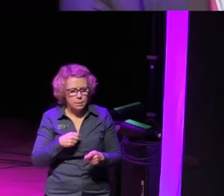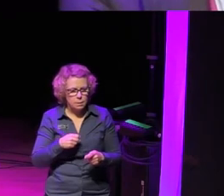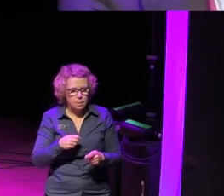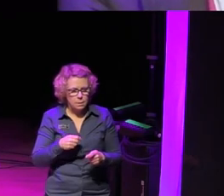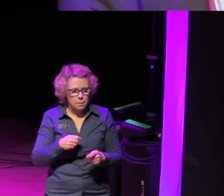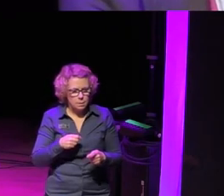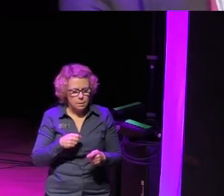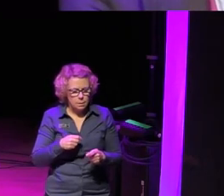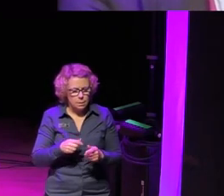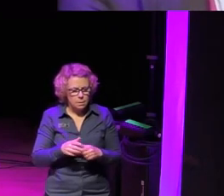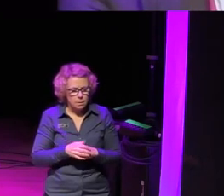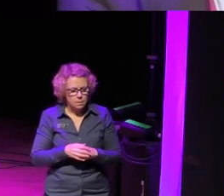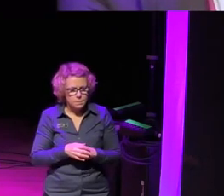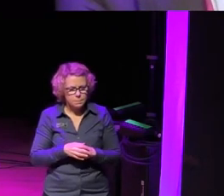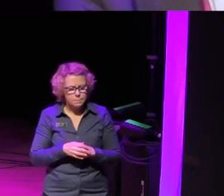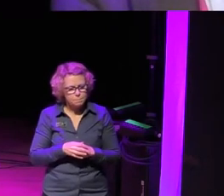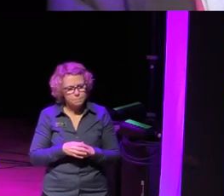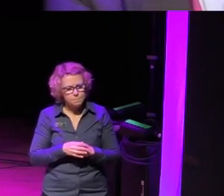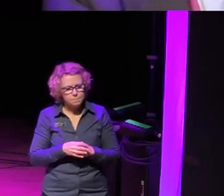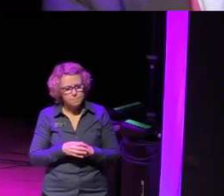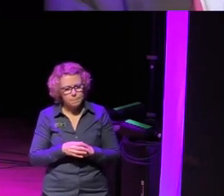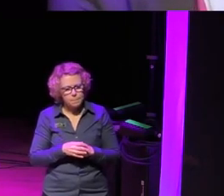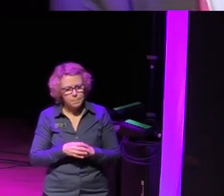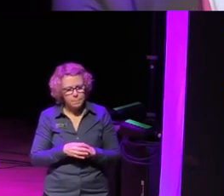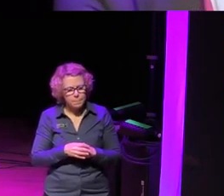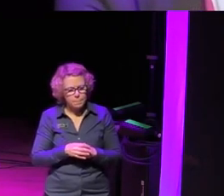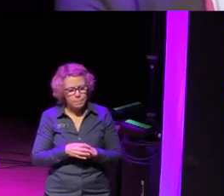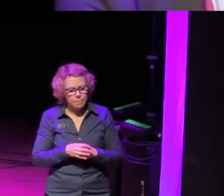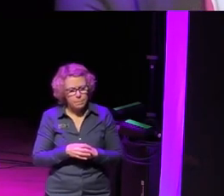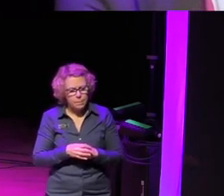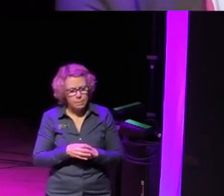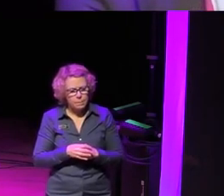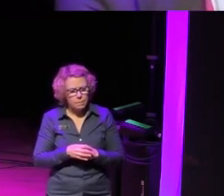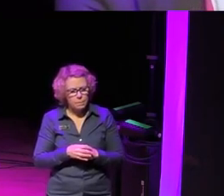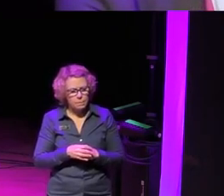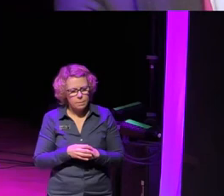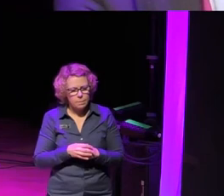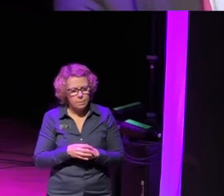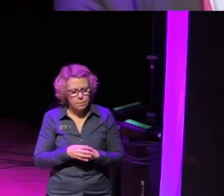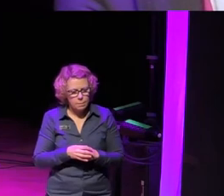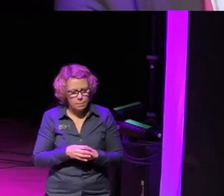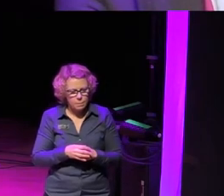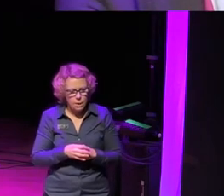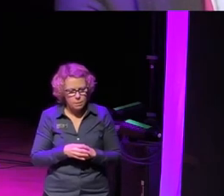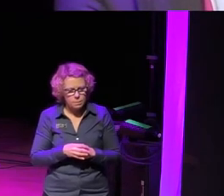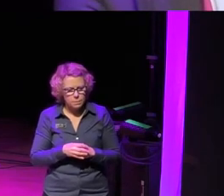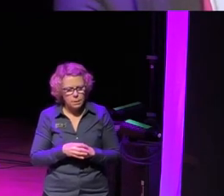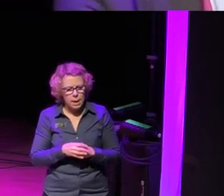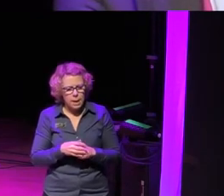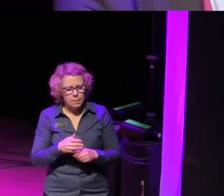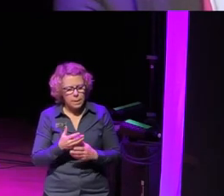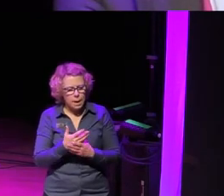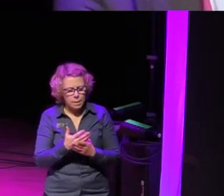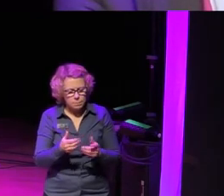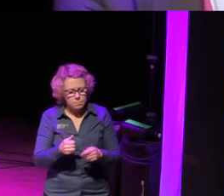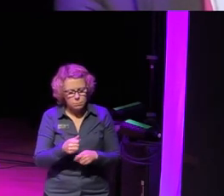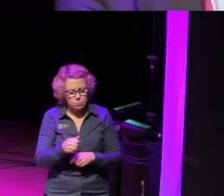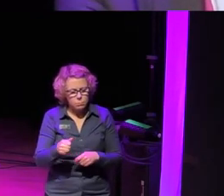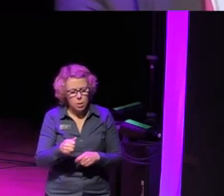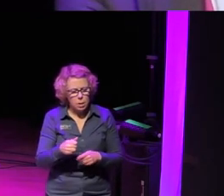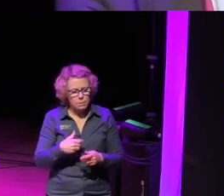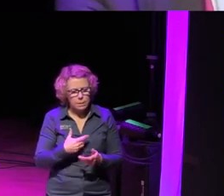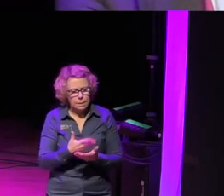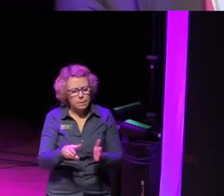like bribery. So, but just don't pay a bribe under any circumstances. But secondly, Let's